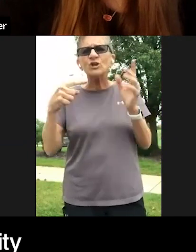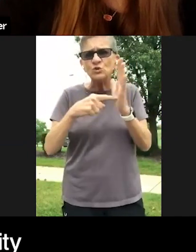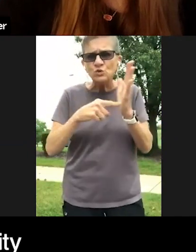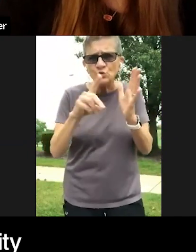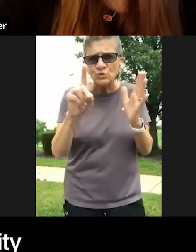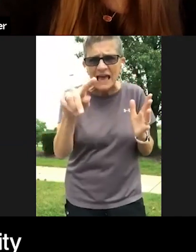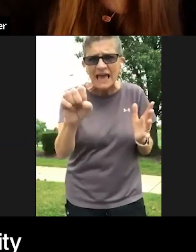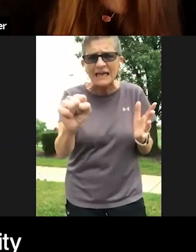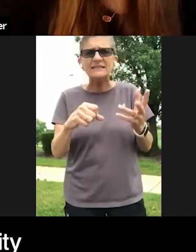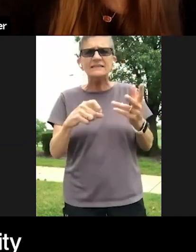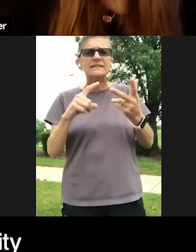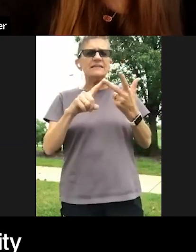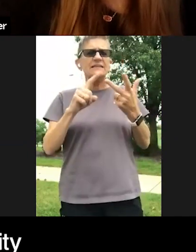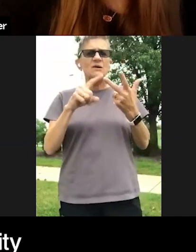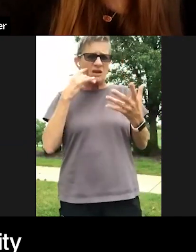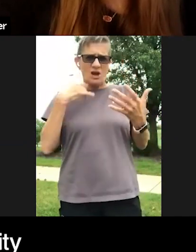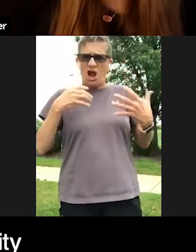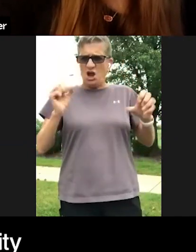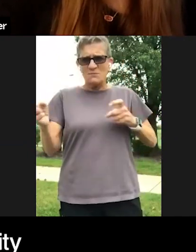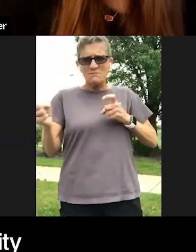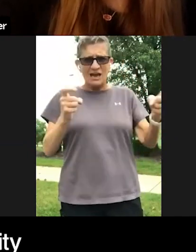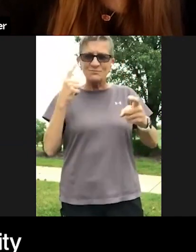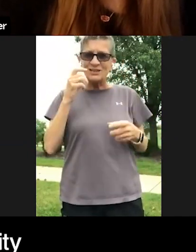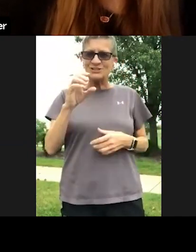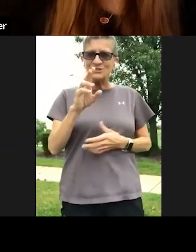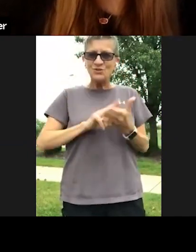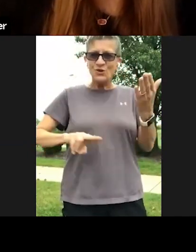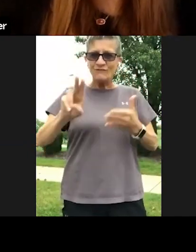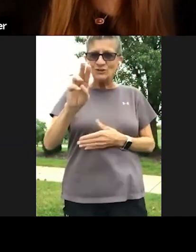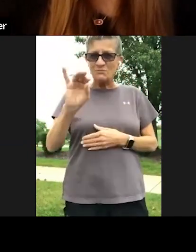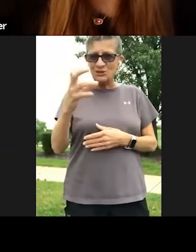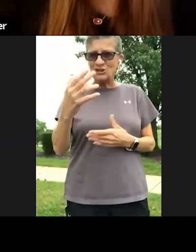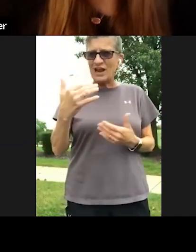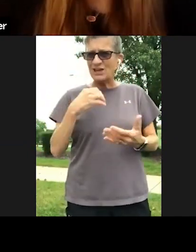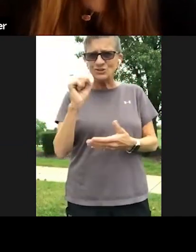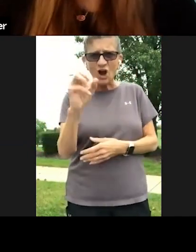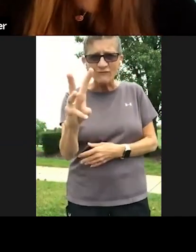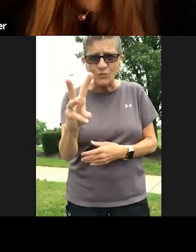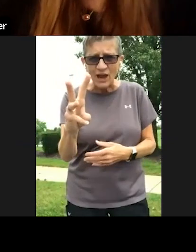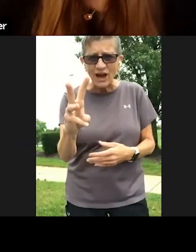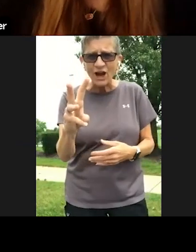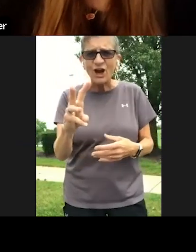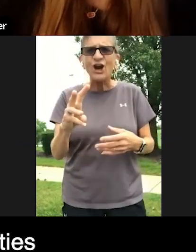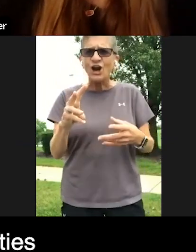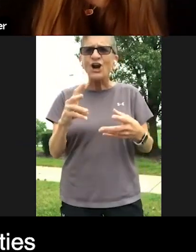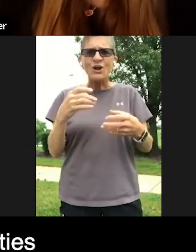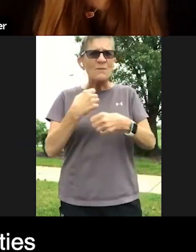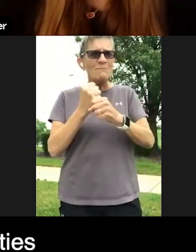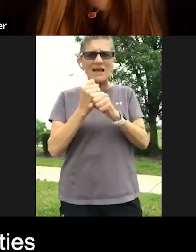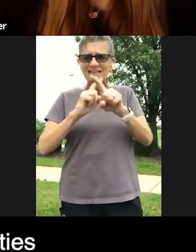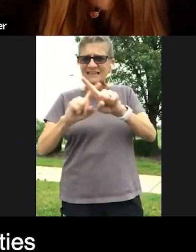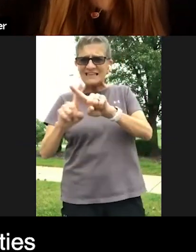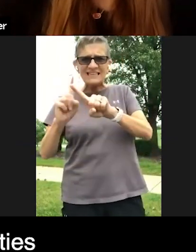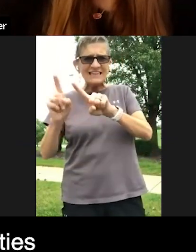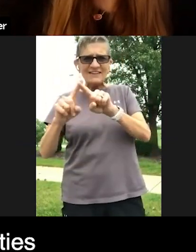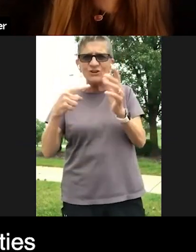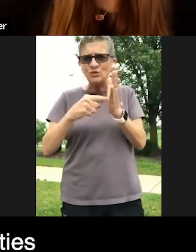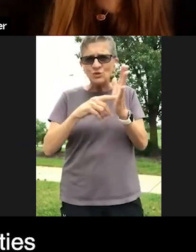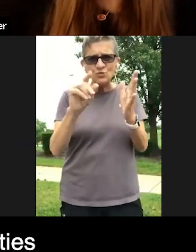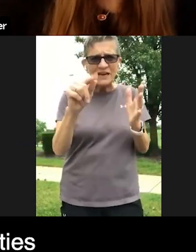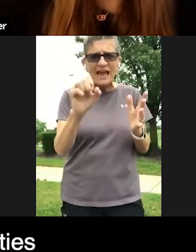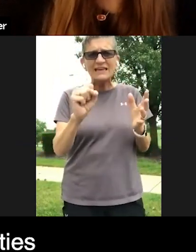manageable, because the university has software, Gradecraft, that makes the multiple deadlines and the multiple